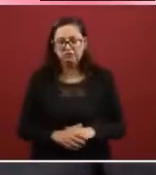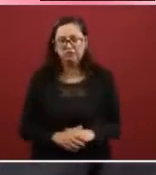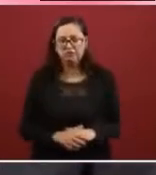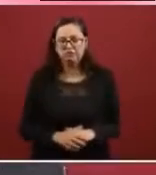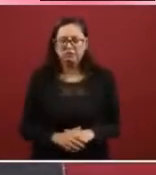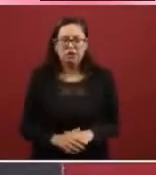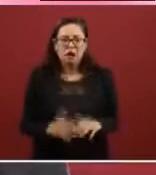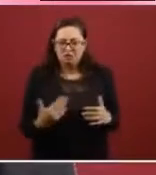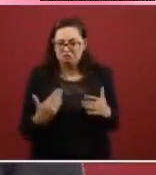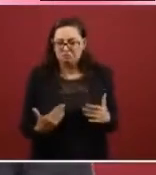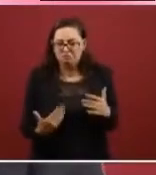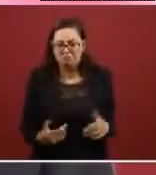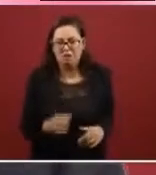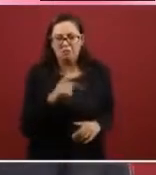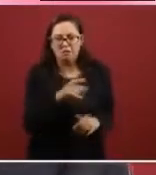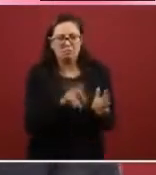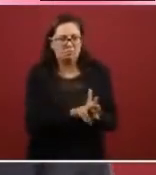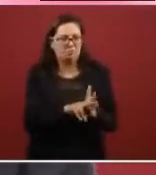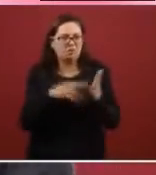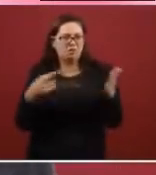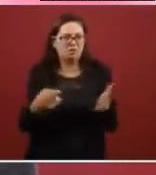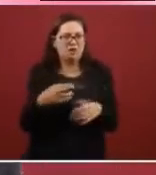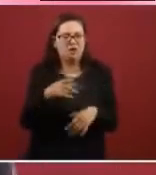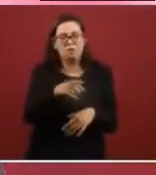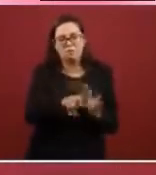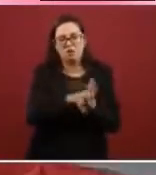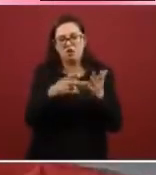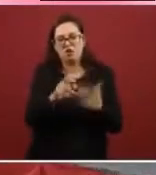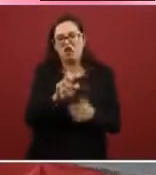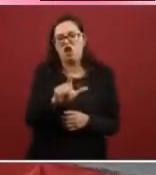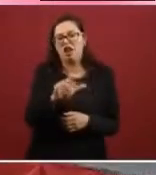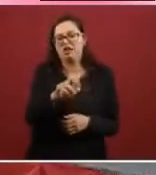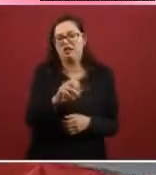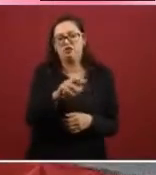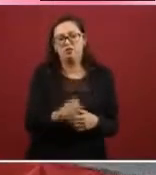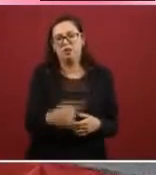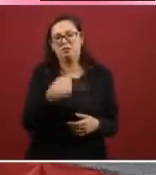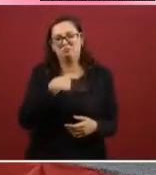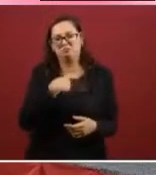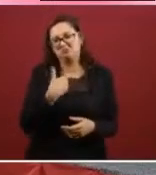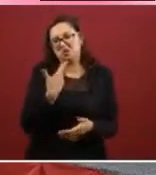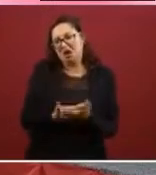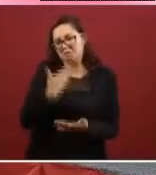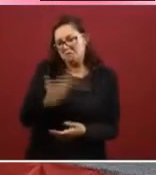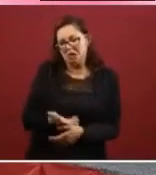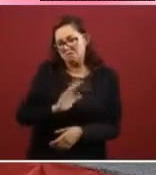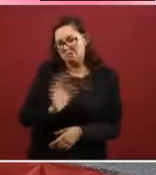Bien maybe they don't like the Reforma doesn't like us, but este,